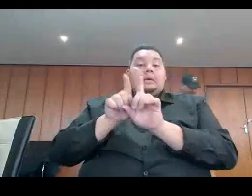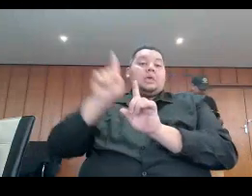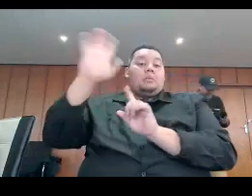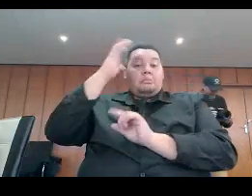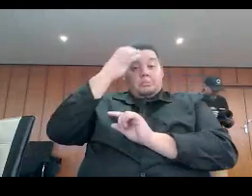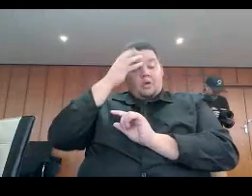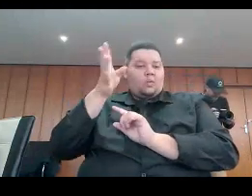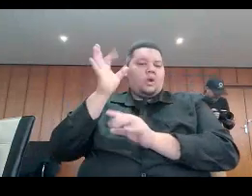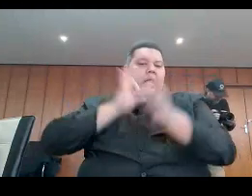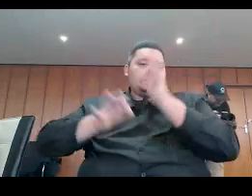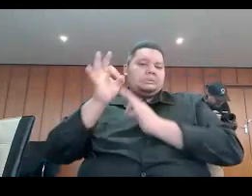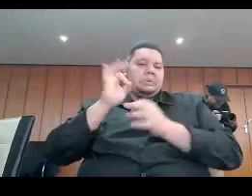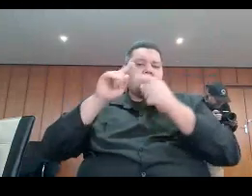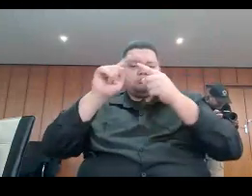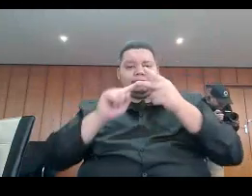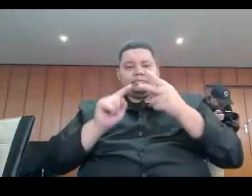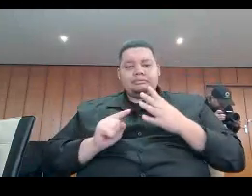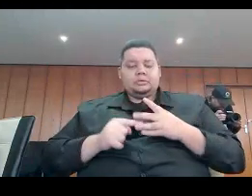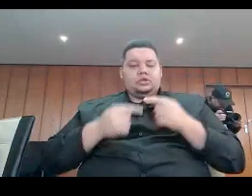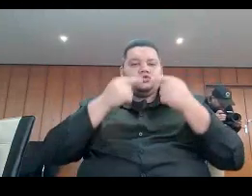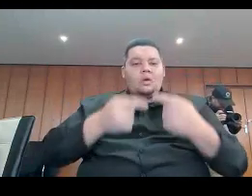bit through the struggle and